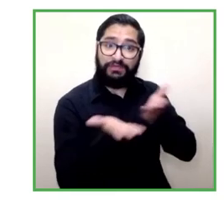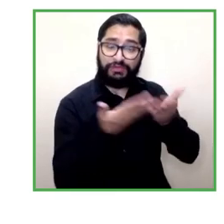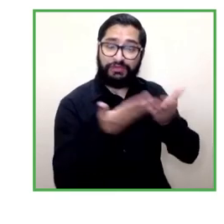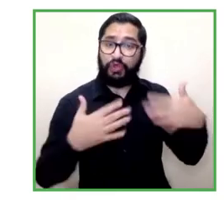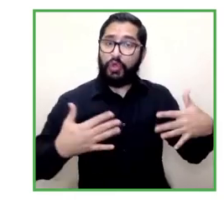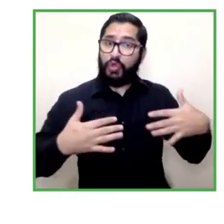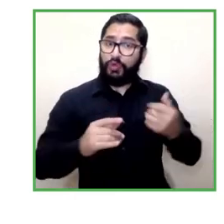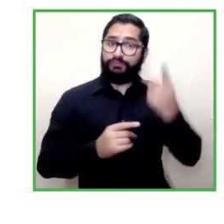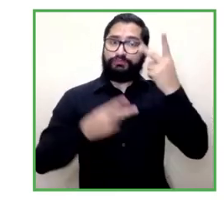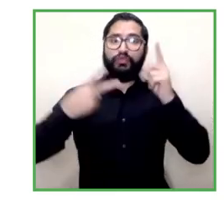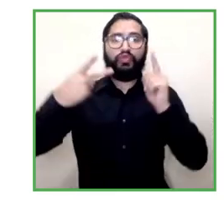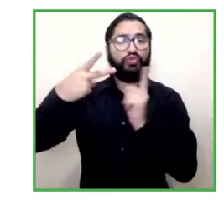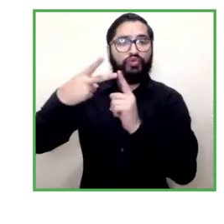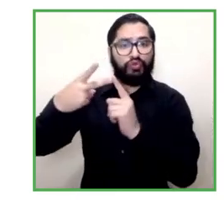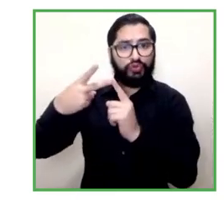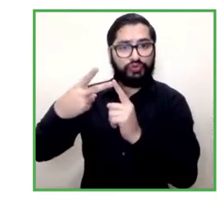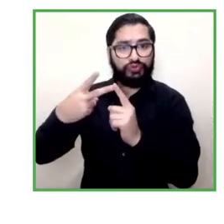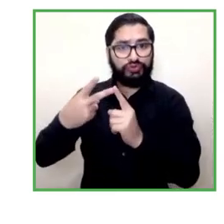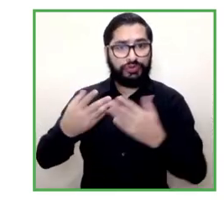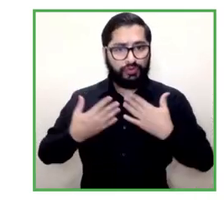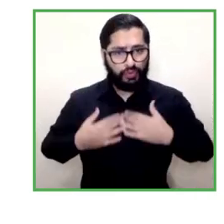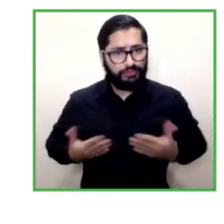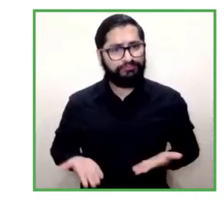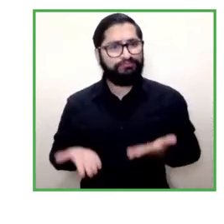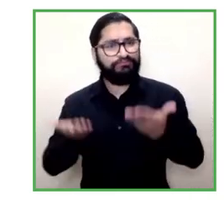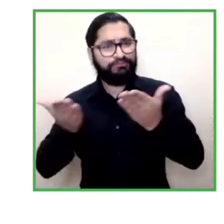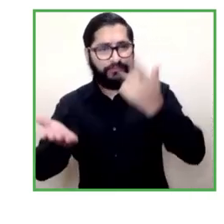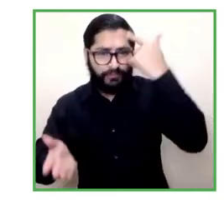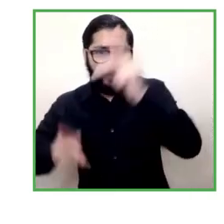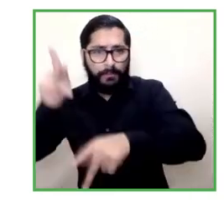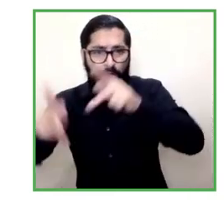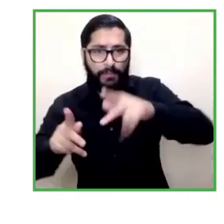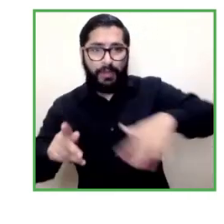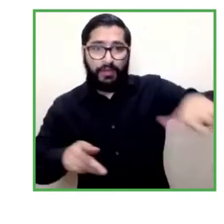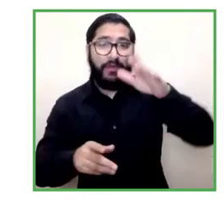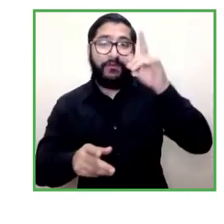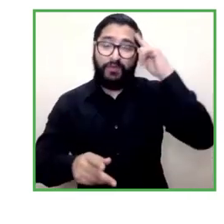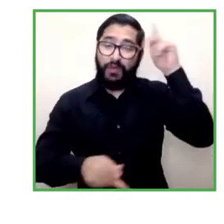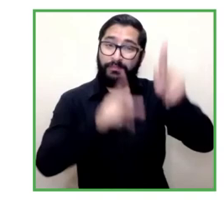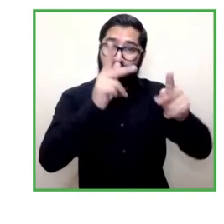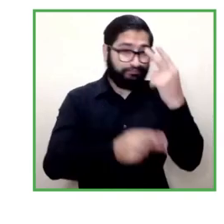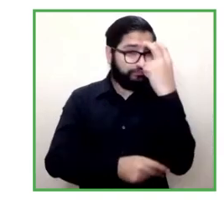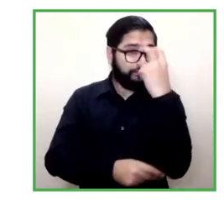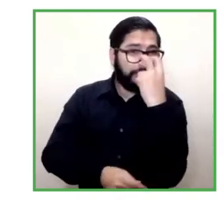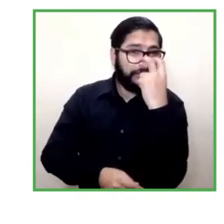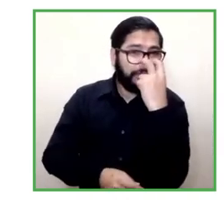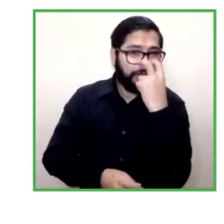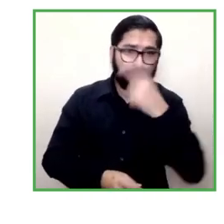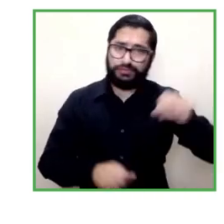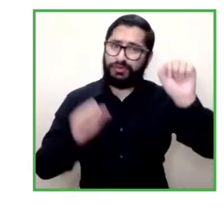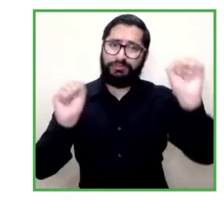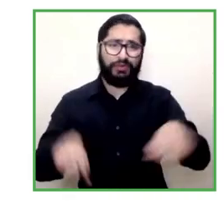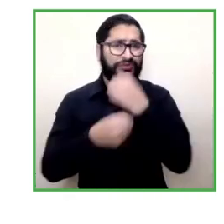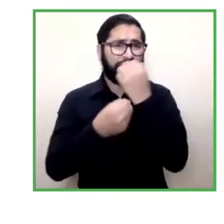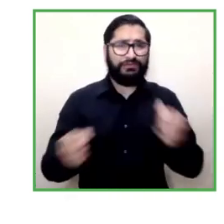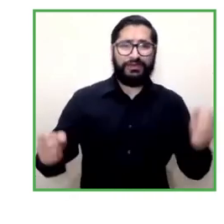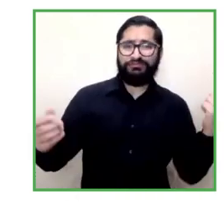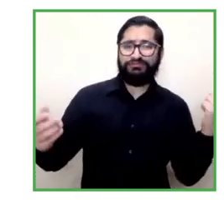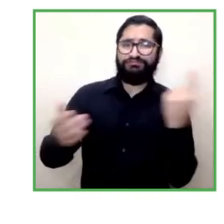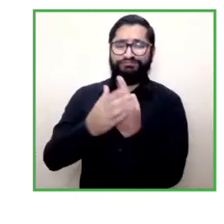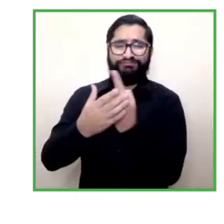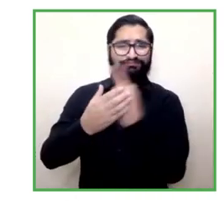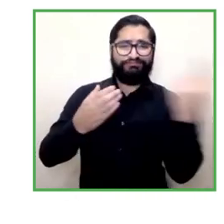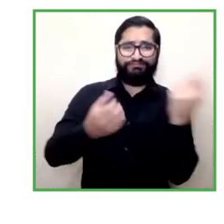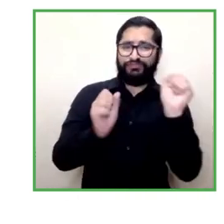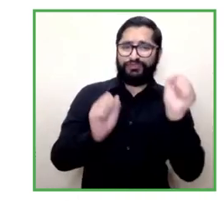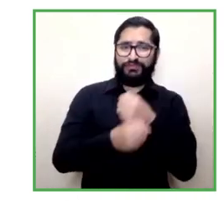isolated from the life. They cannot go outside easily, and most of them are unemployed, so they cannot attend life as